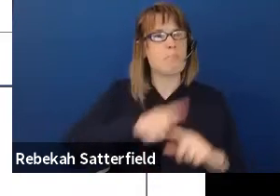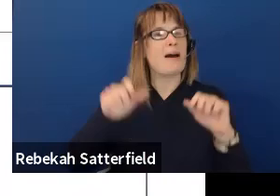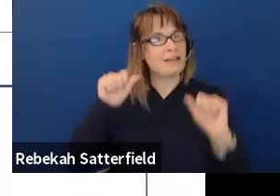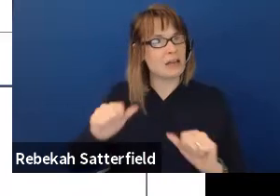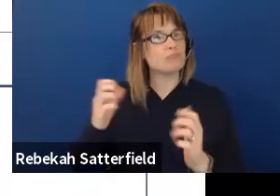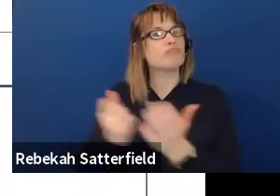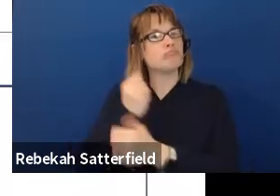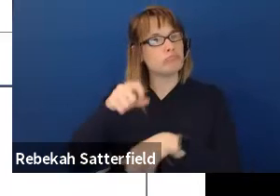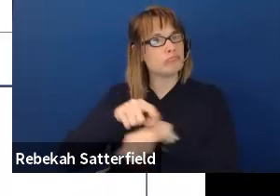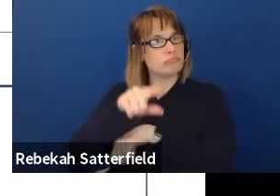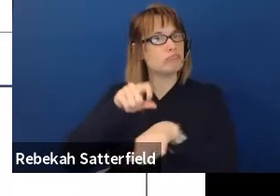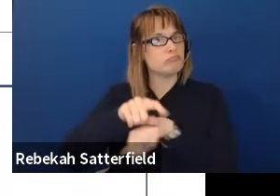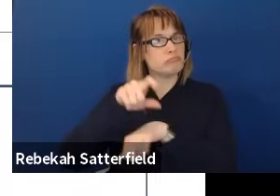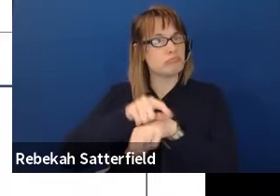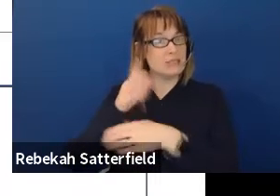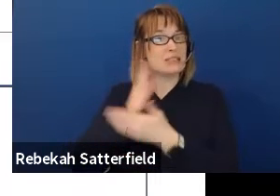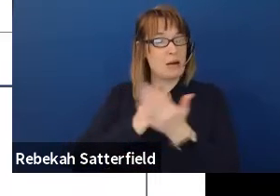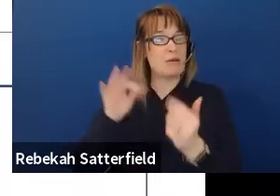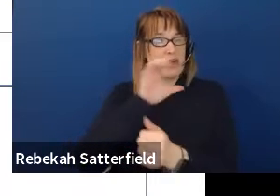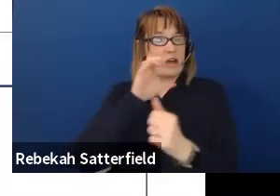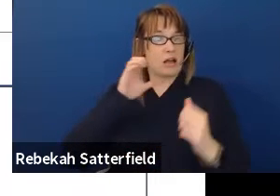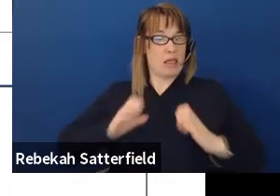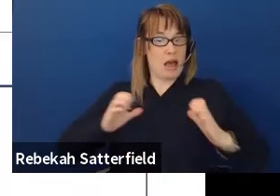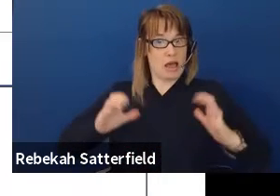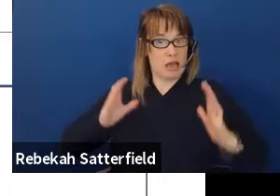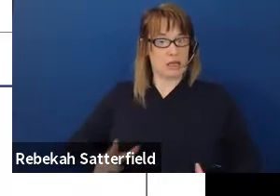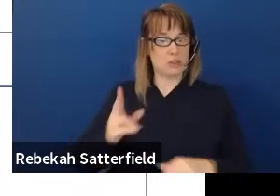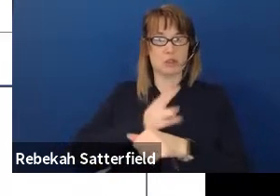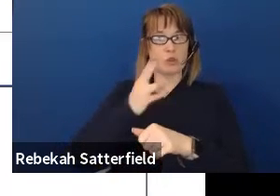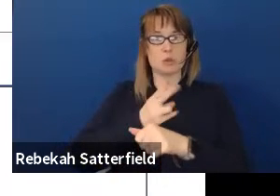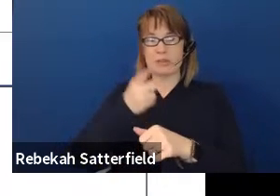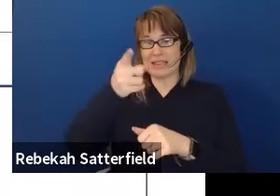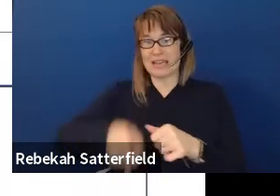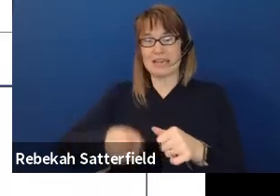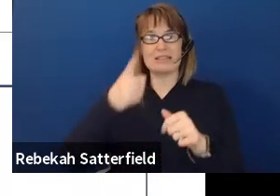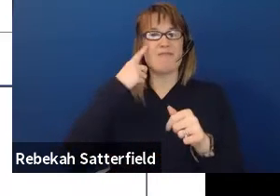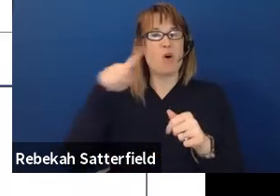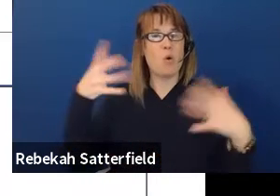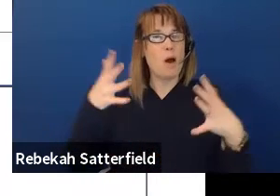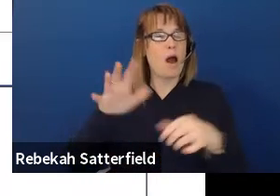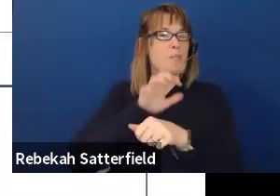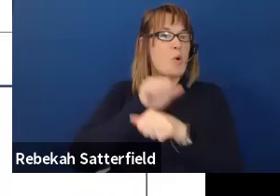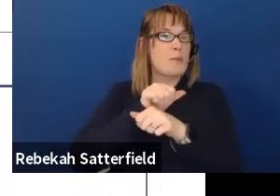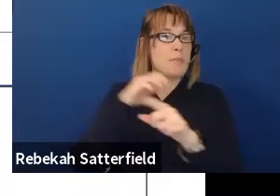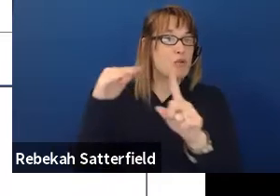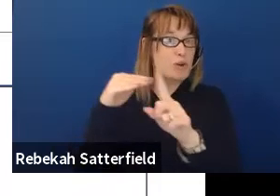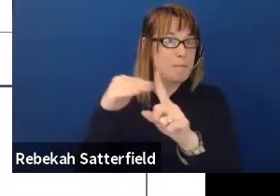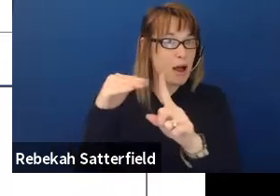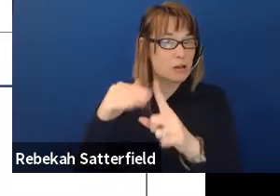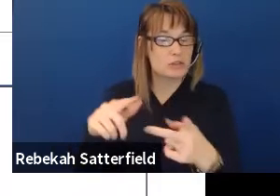that we've seen some of our clients use across the country, they could be as simple as just an appointment reminder. We've seen a lot of